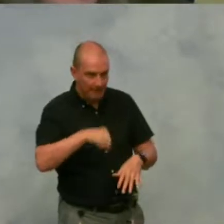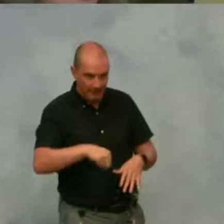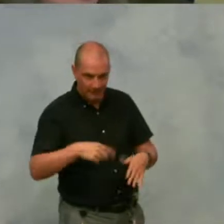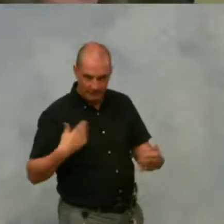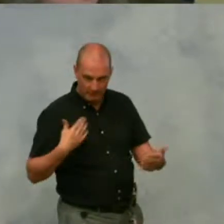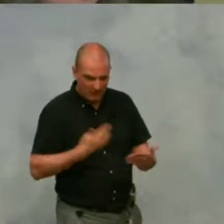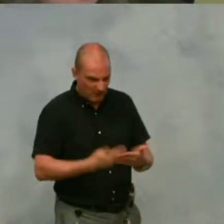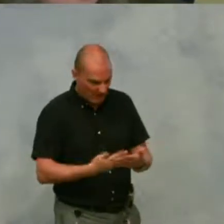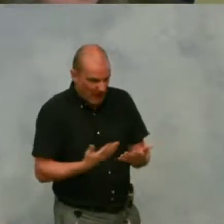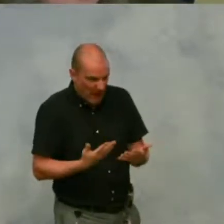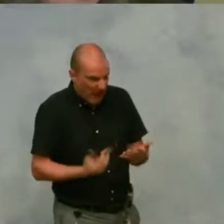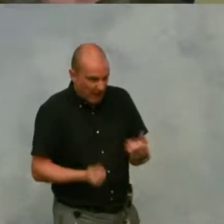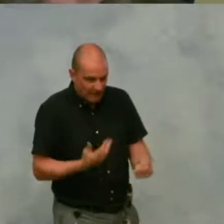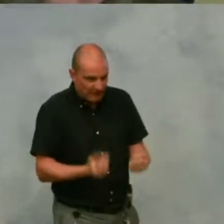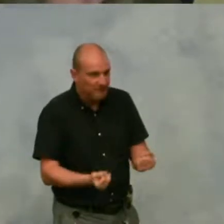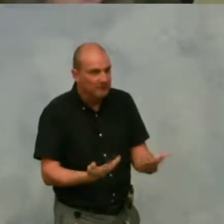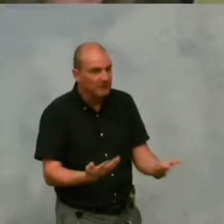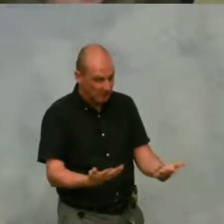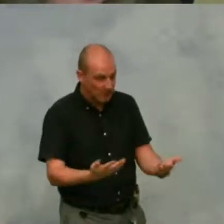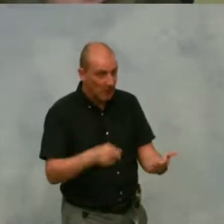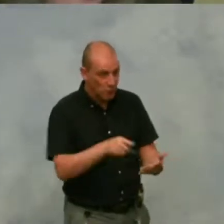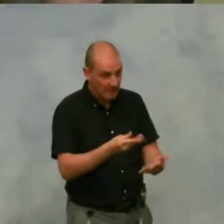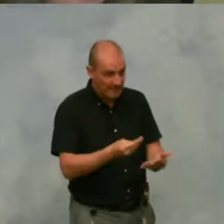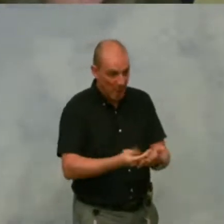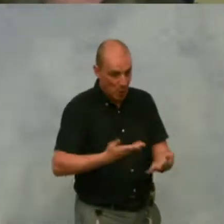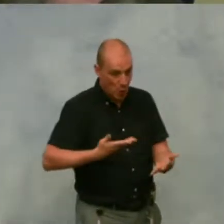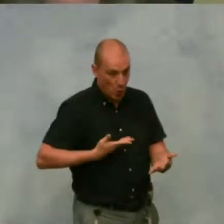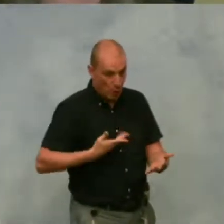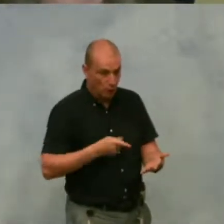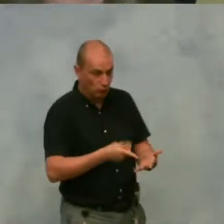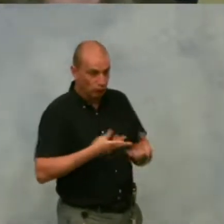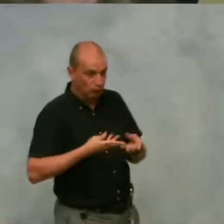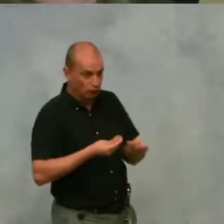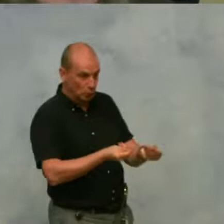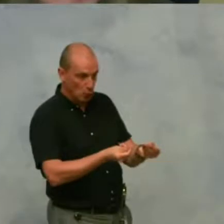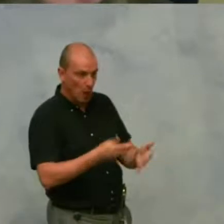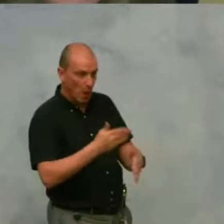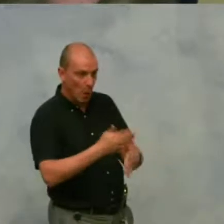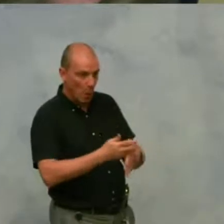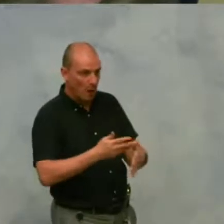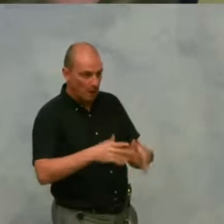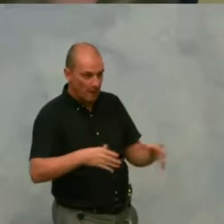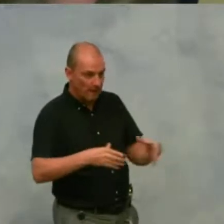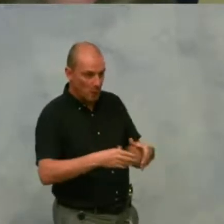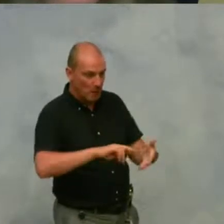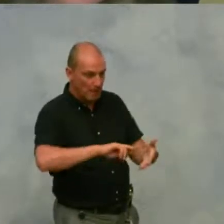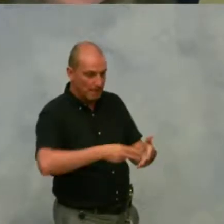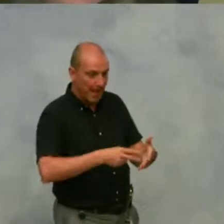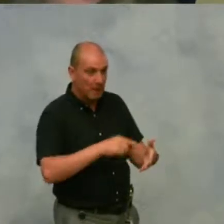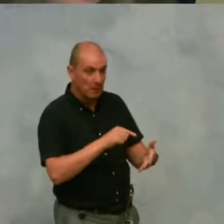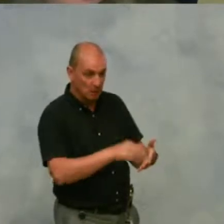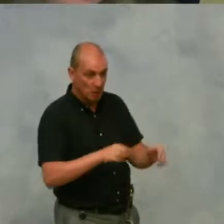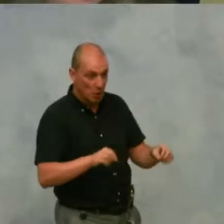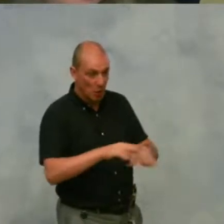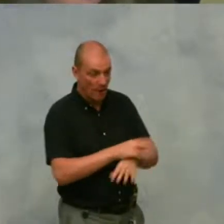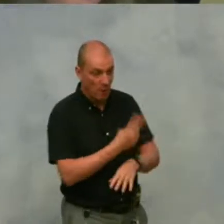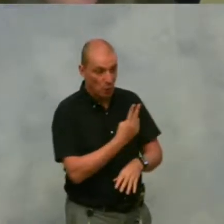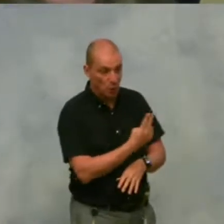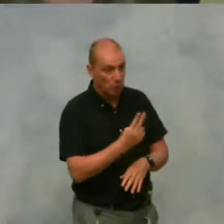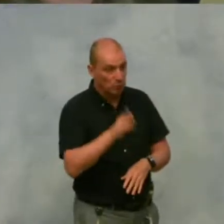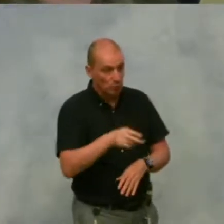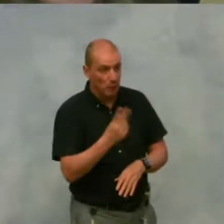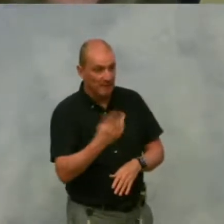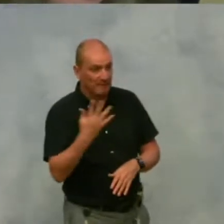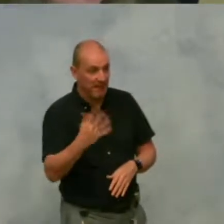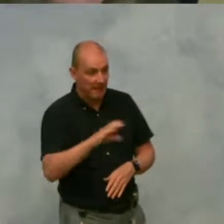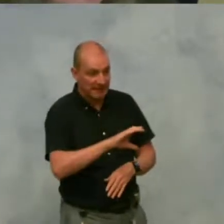a new Finance and Corporate Resources Workforce Plan, and it covers 22 to 25. Section 4 in the report explains